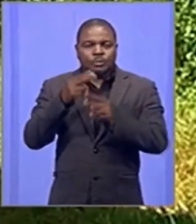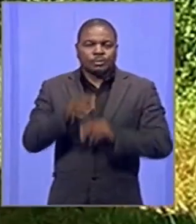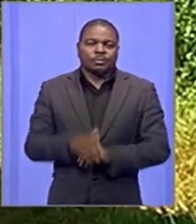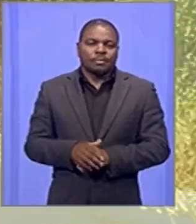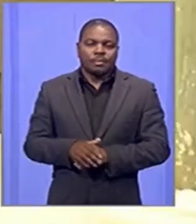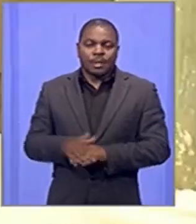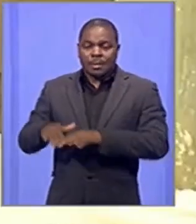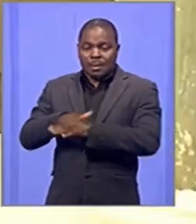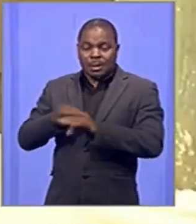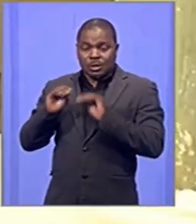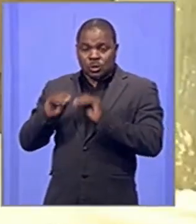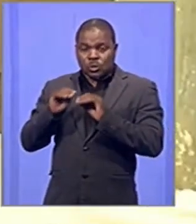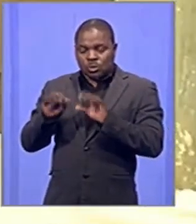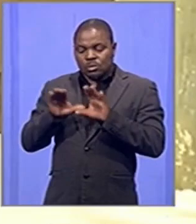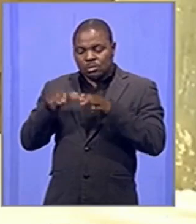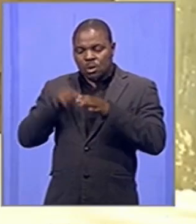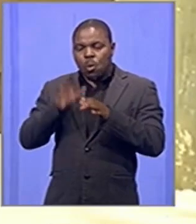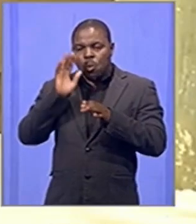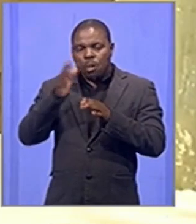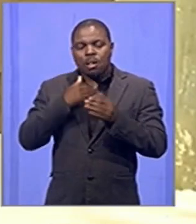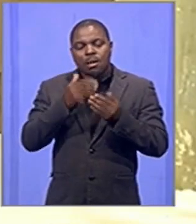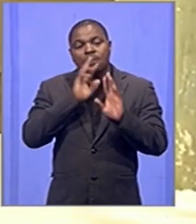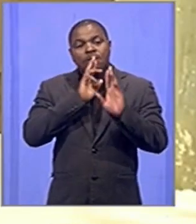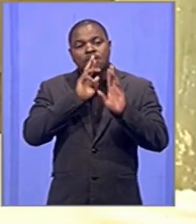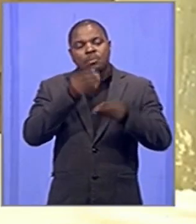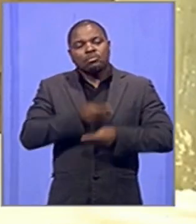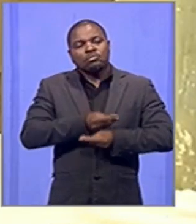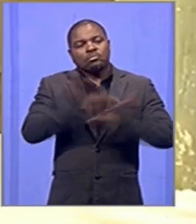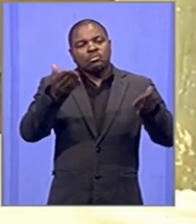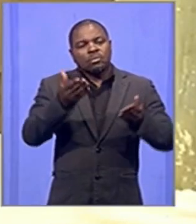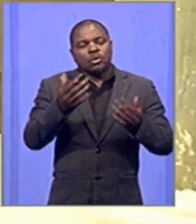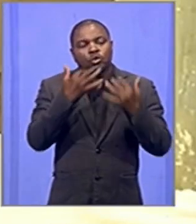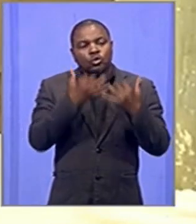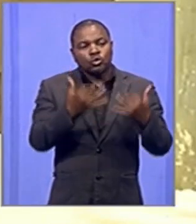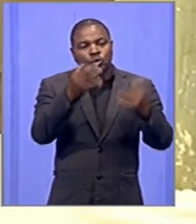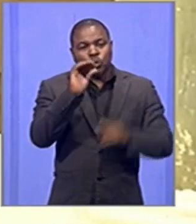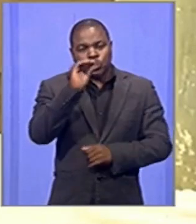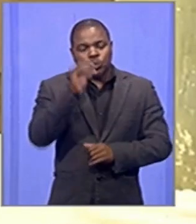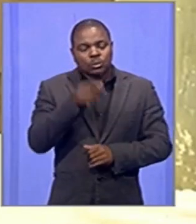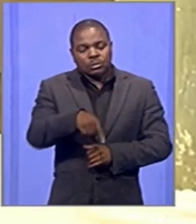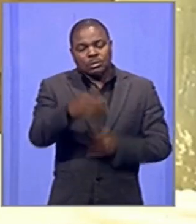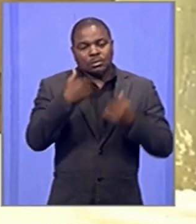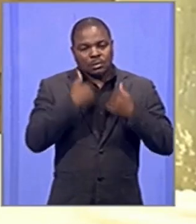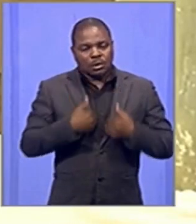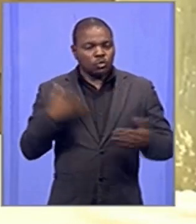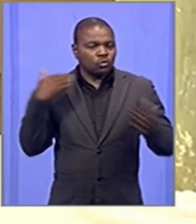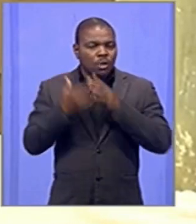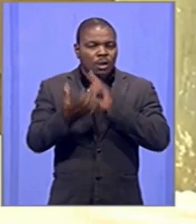Motheo le tla teka tlaleho ya tema e seng e kgathilwe sebokeng sa mekgatlo ya ditaba ka Sontaha.